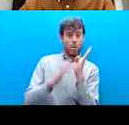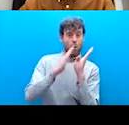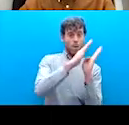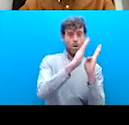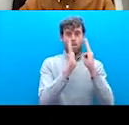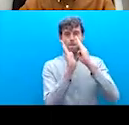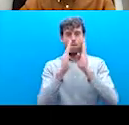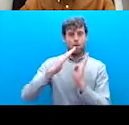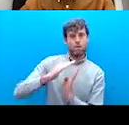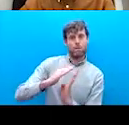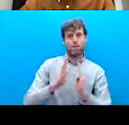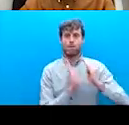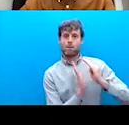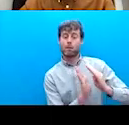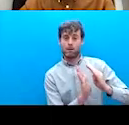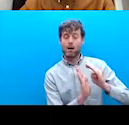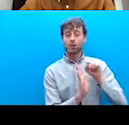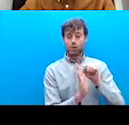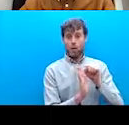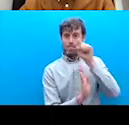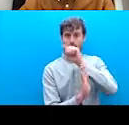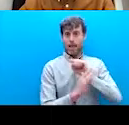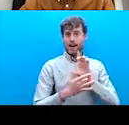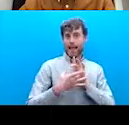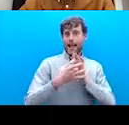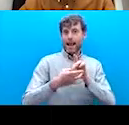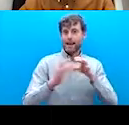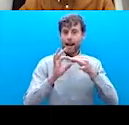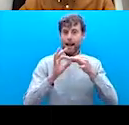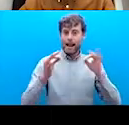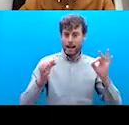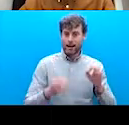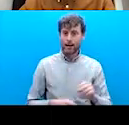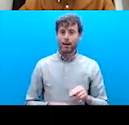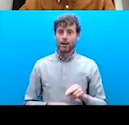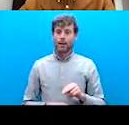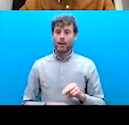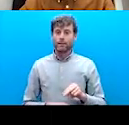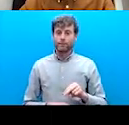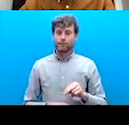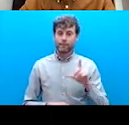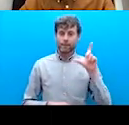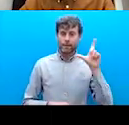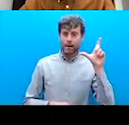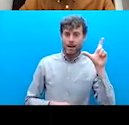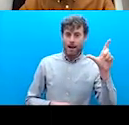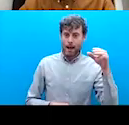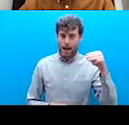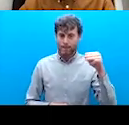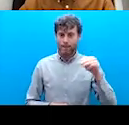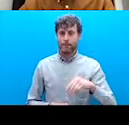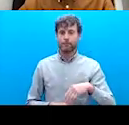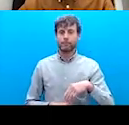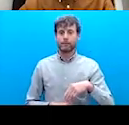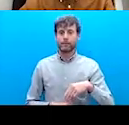be modulated by linguistic stimuli. So the LAN, the N400, the P600, and the SAN, which is sometimes referred to as